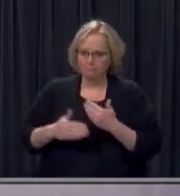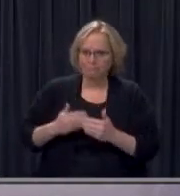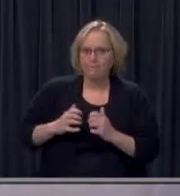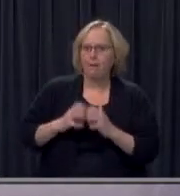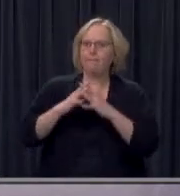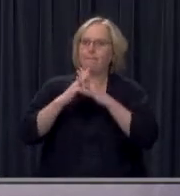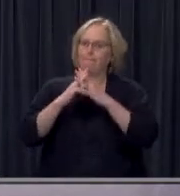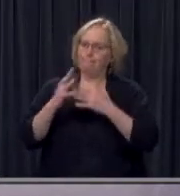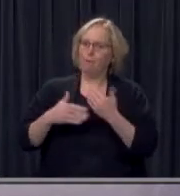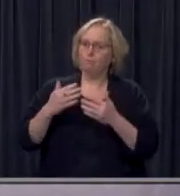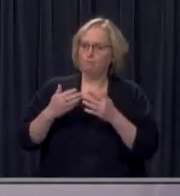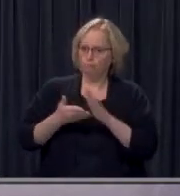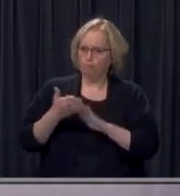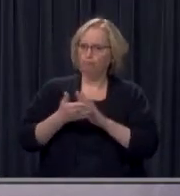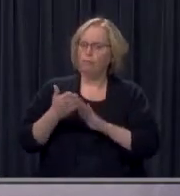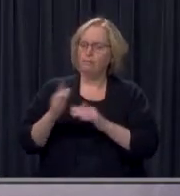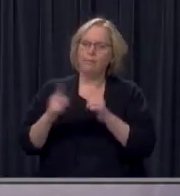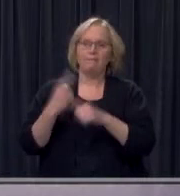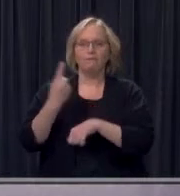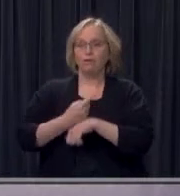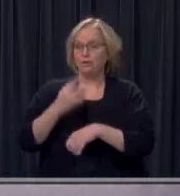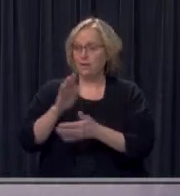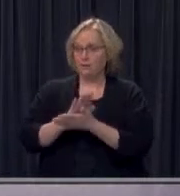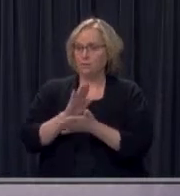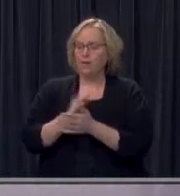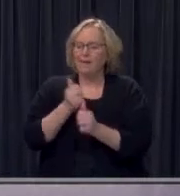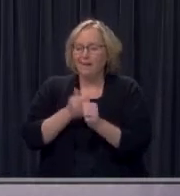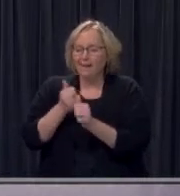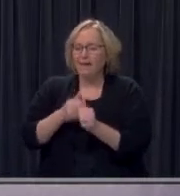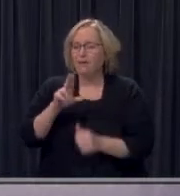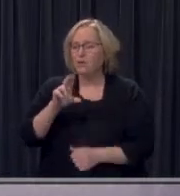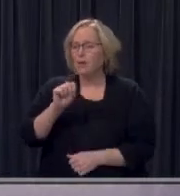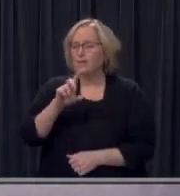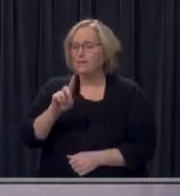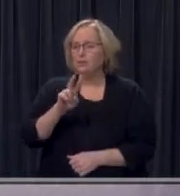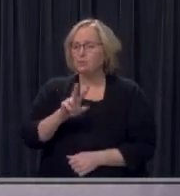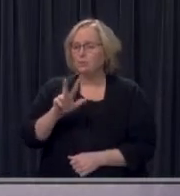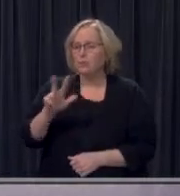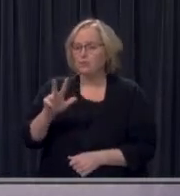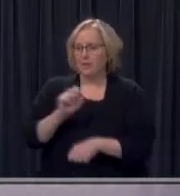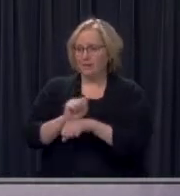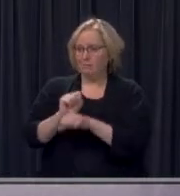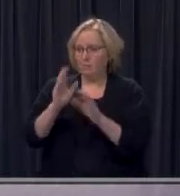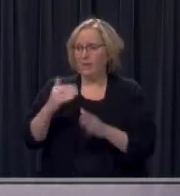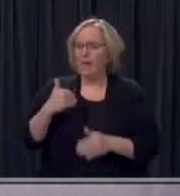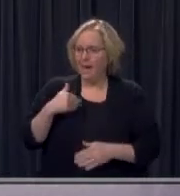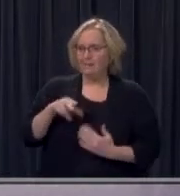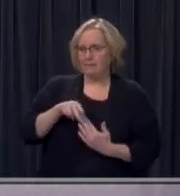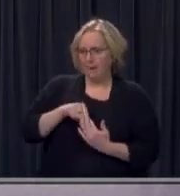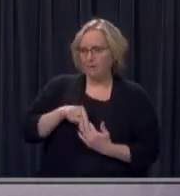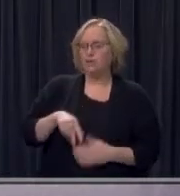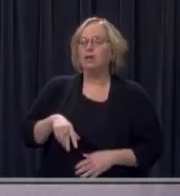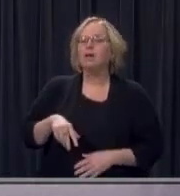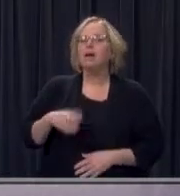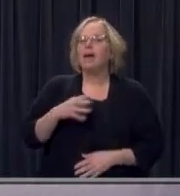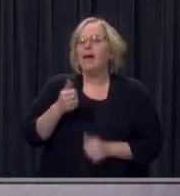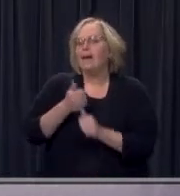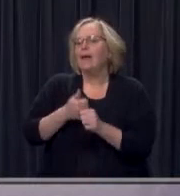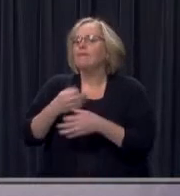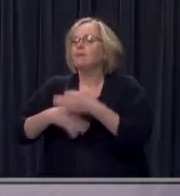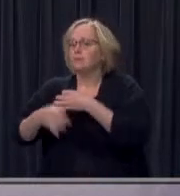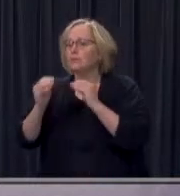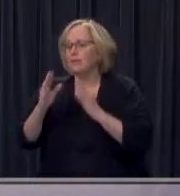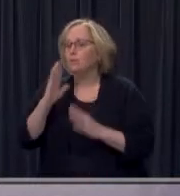of school, and every USD 233 employee has their badge, as does every substitute teacher. They have their own